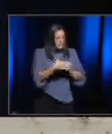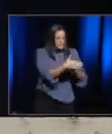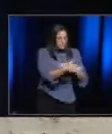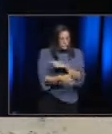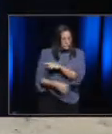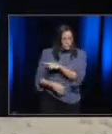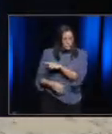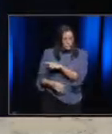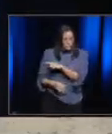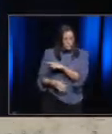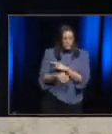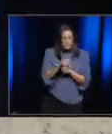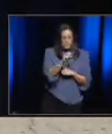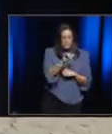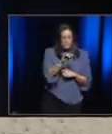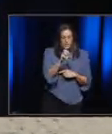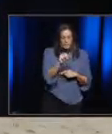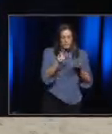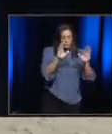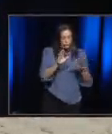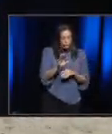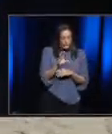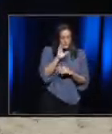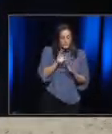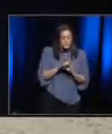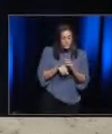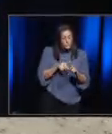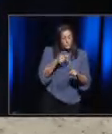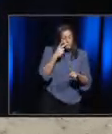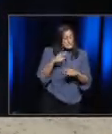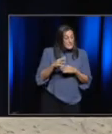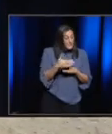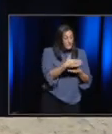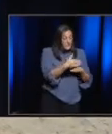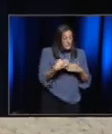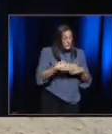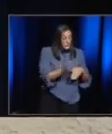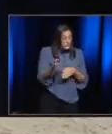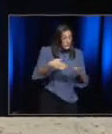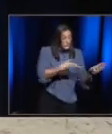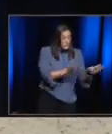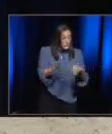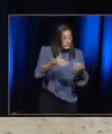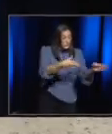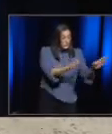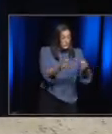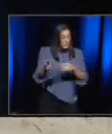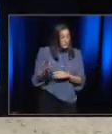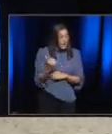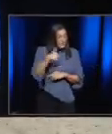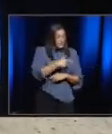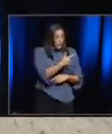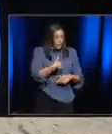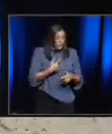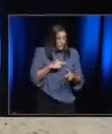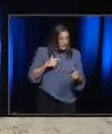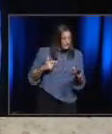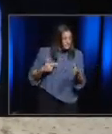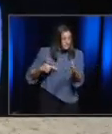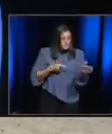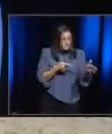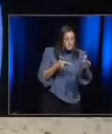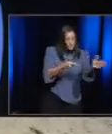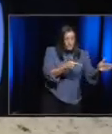that Simon got this drone. You see the fish right in there in the shallow water, the dolphin's tracking it. Fish probably thinks it's pretty safe in there,